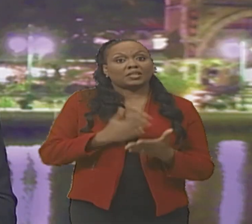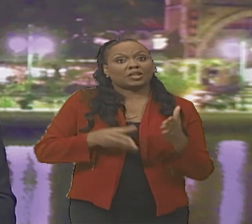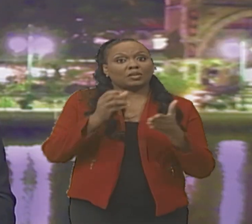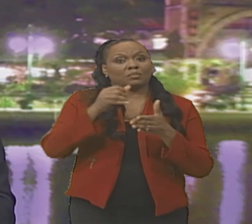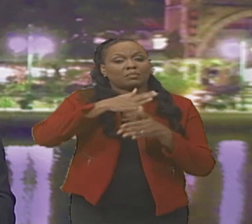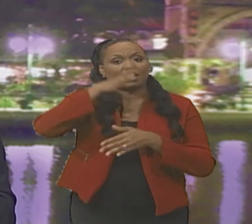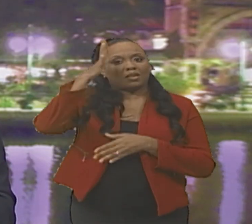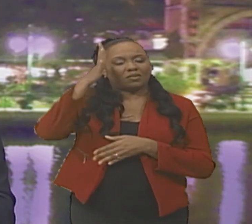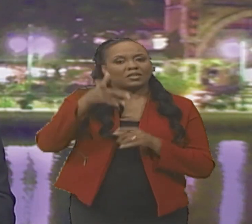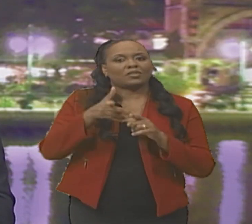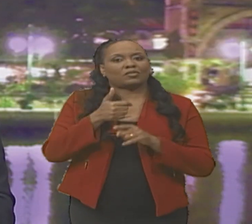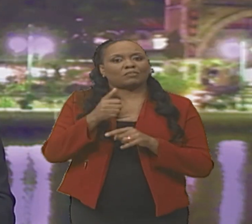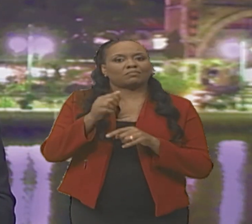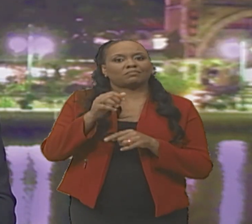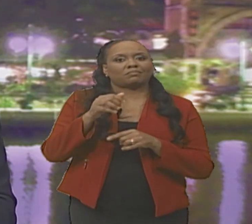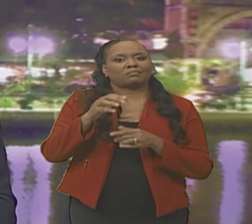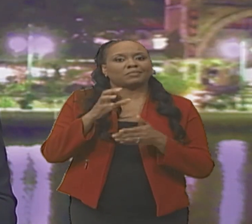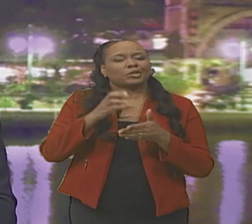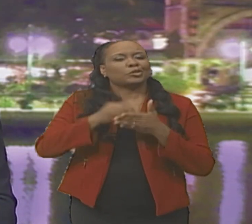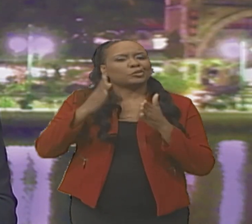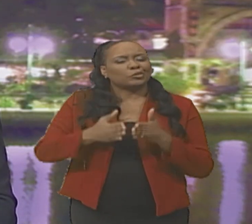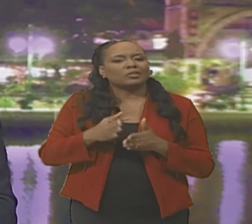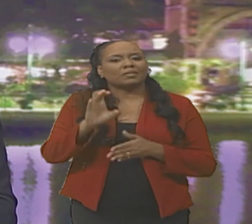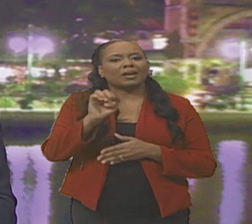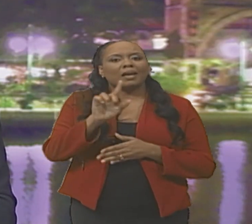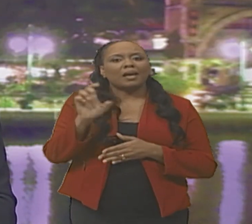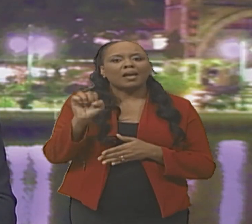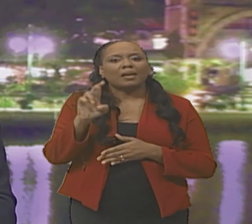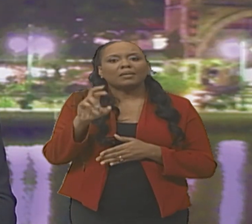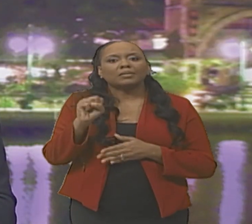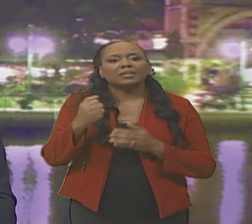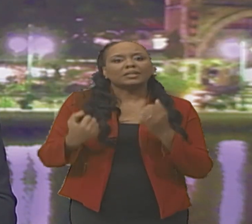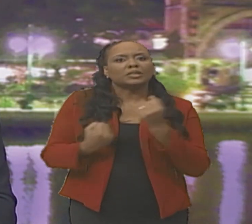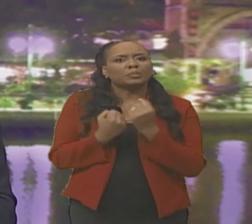Some parents who spoke to CBC are supportive of the new school uniform.